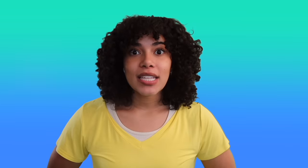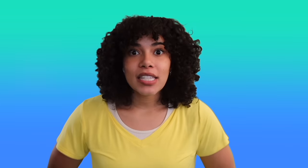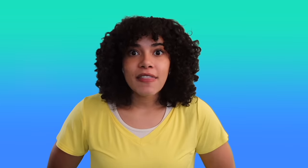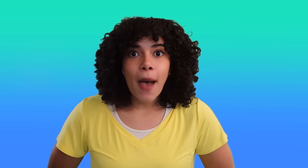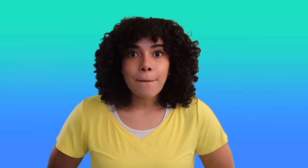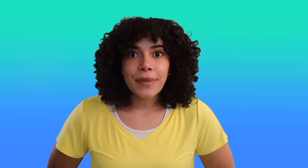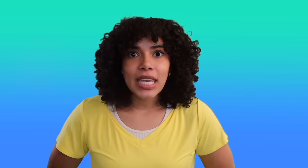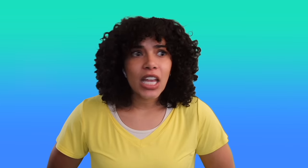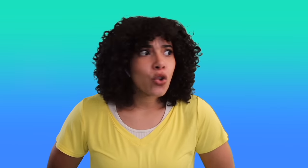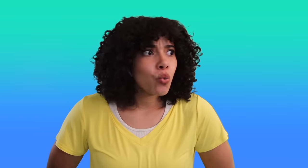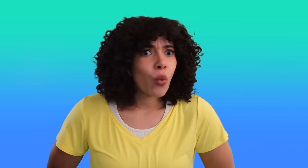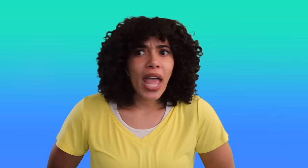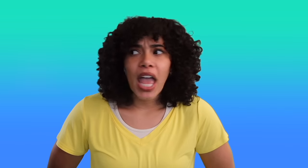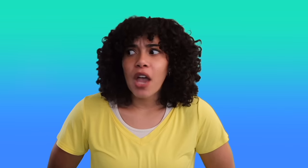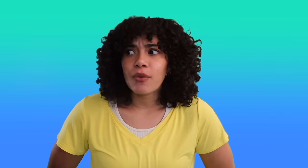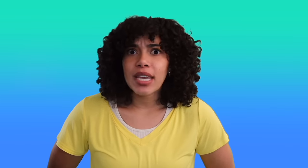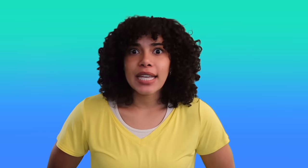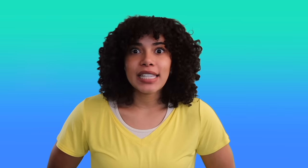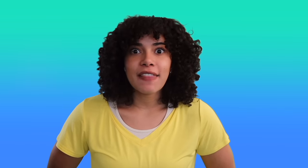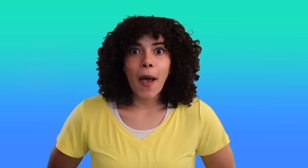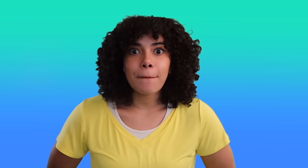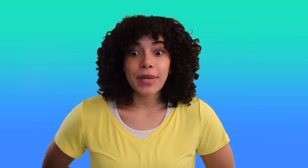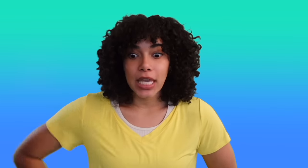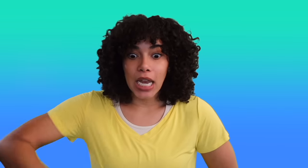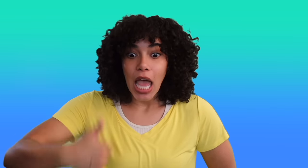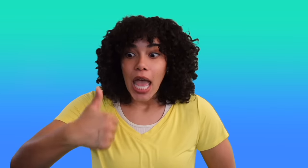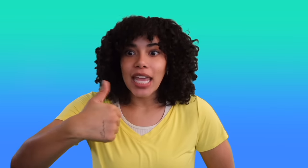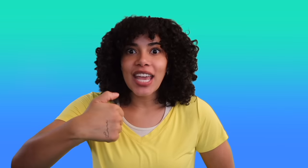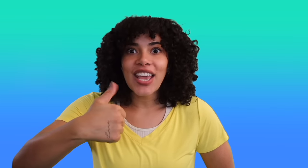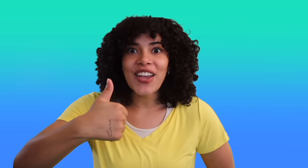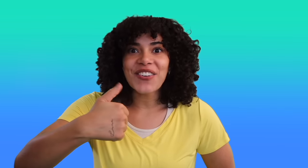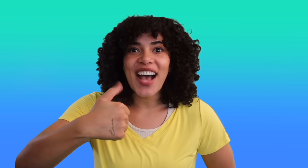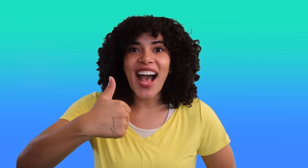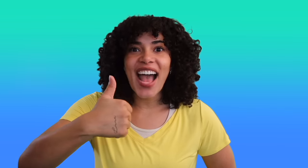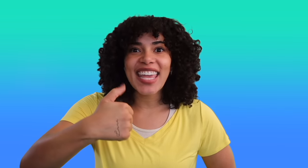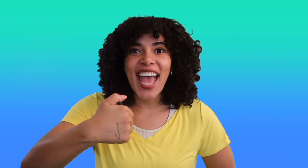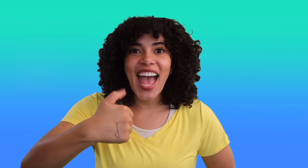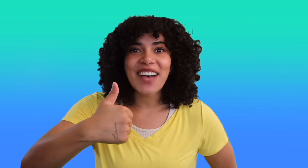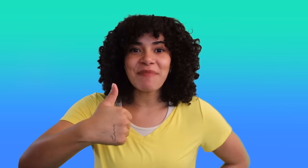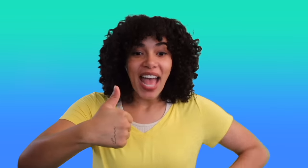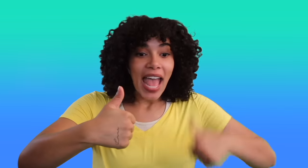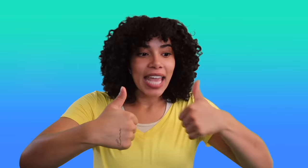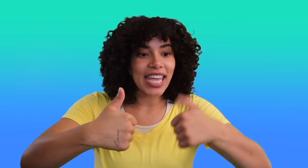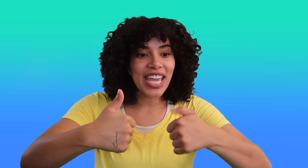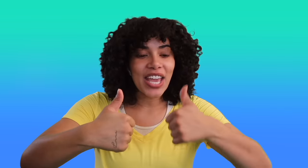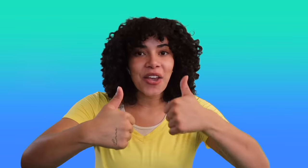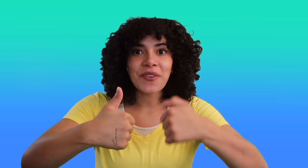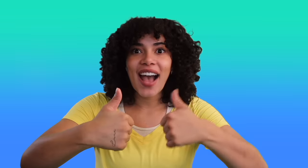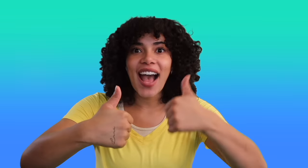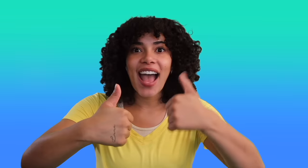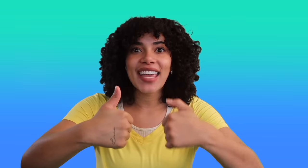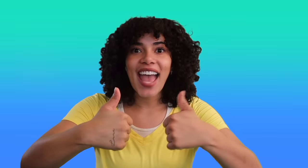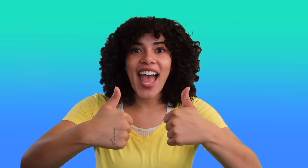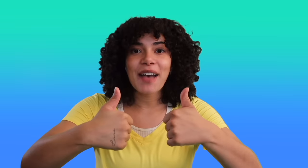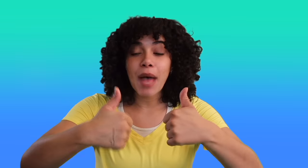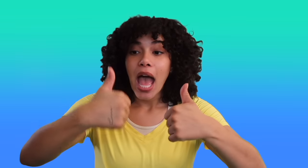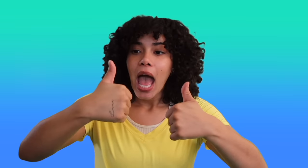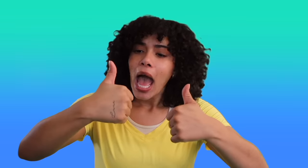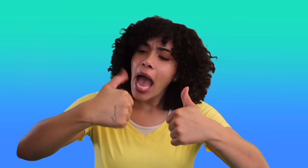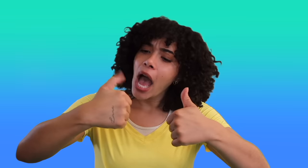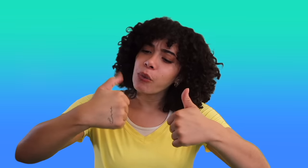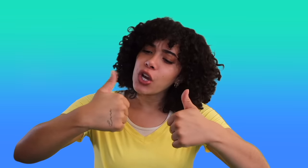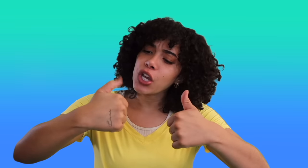Where is Thumbkin? Where is Thumbkin? Here I am. Here I